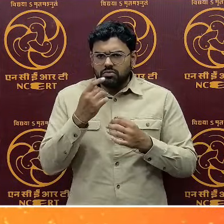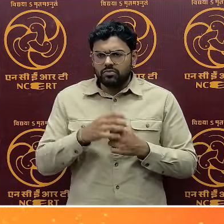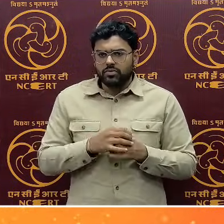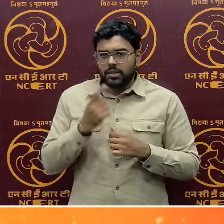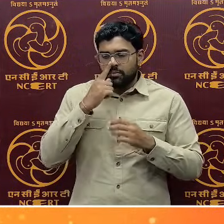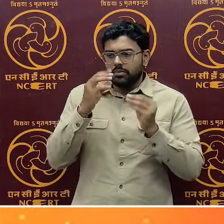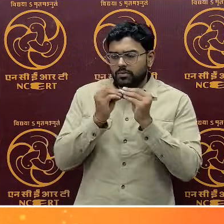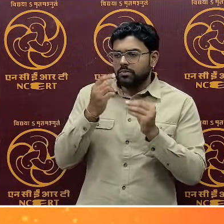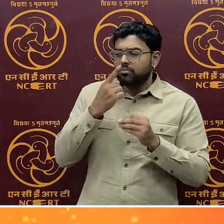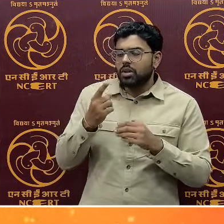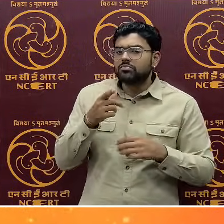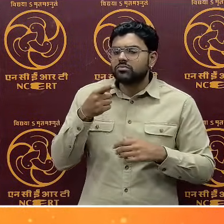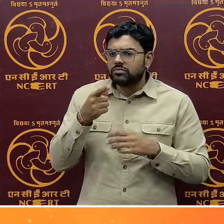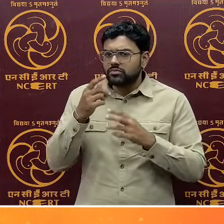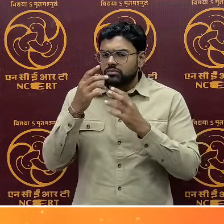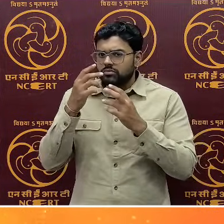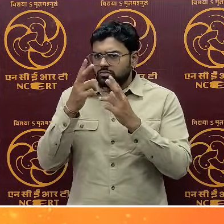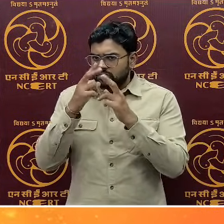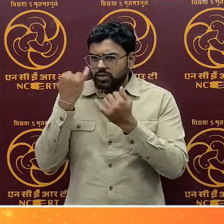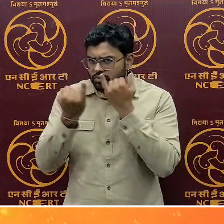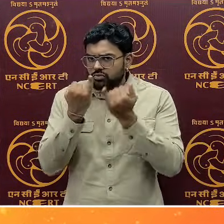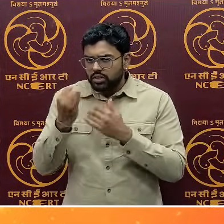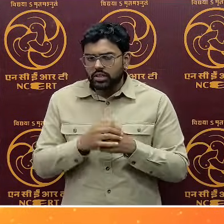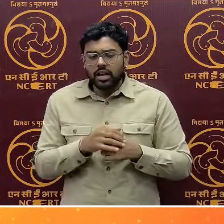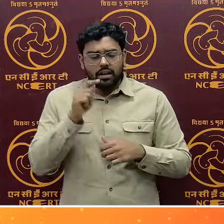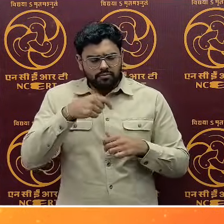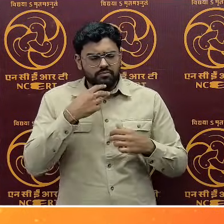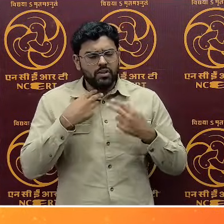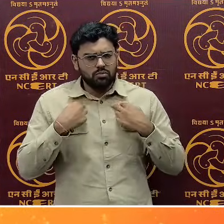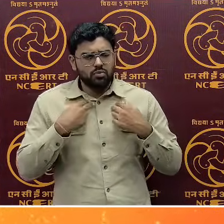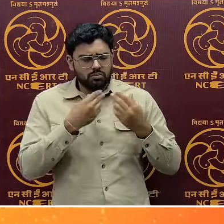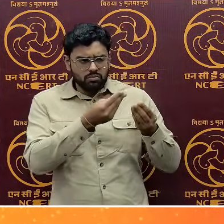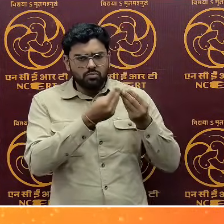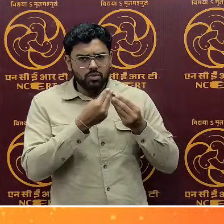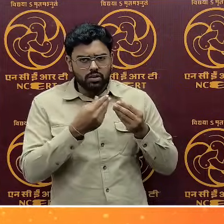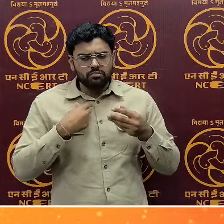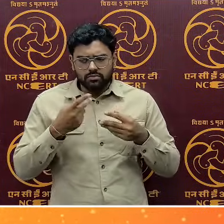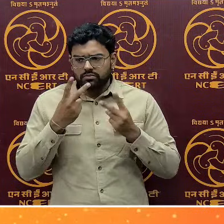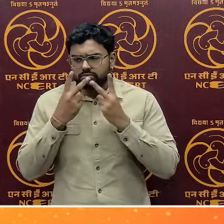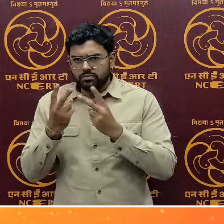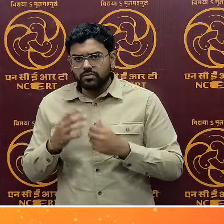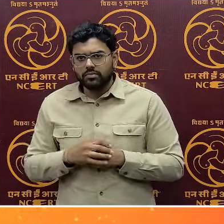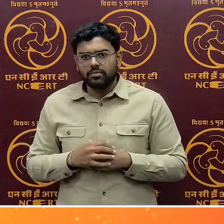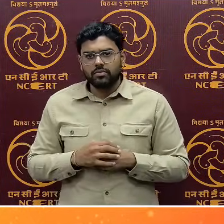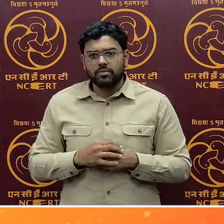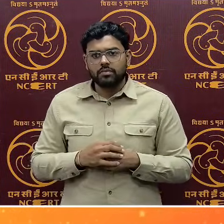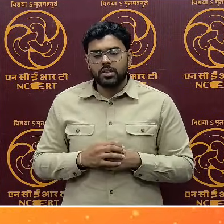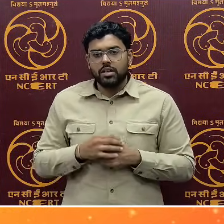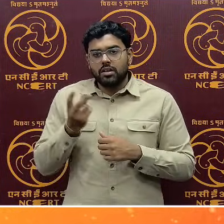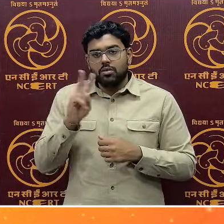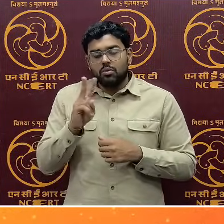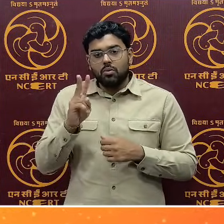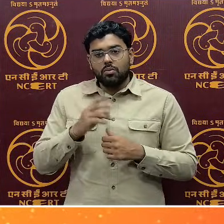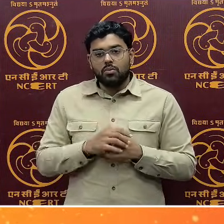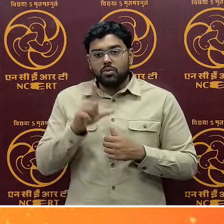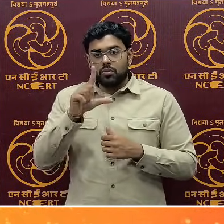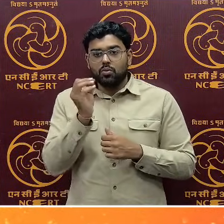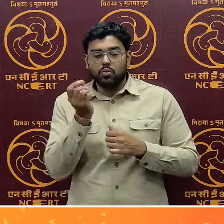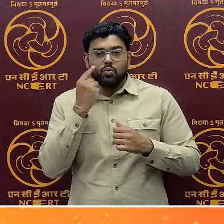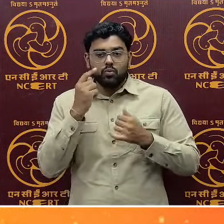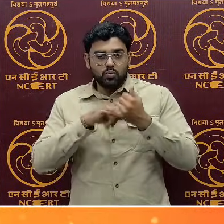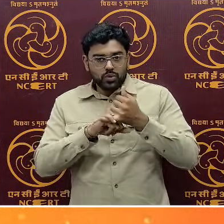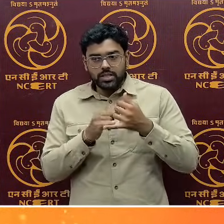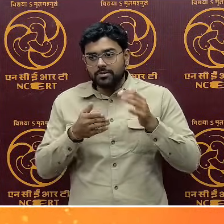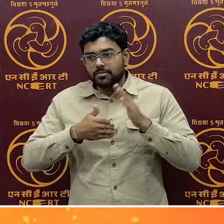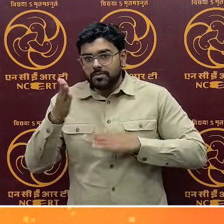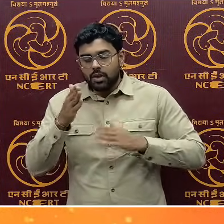I got a court order this morning. Chief Brown said, officers Lewis and Maloney just